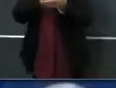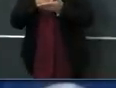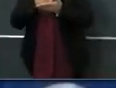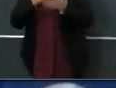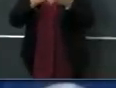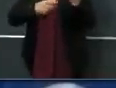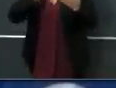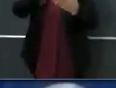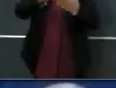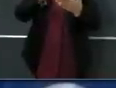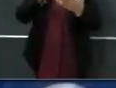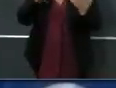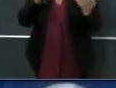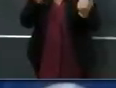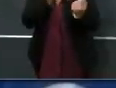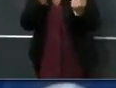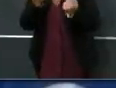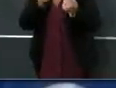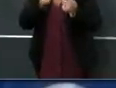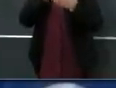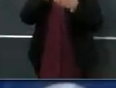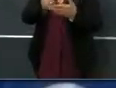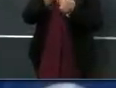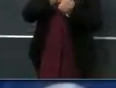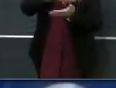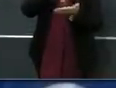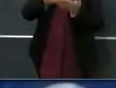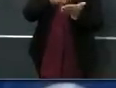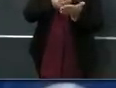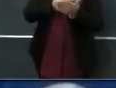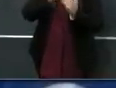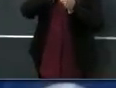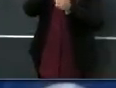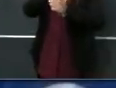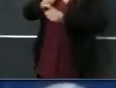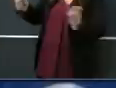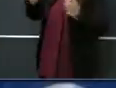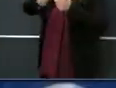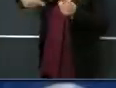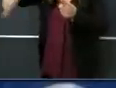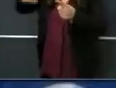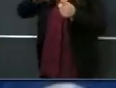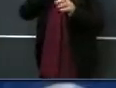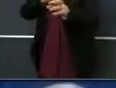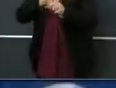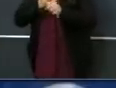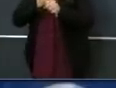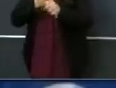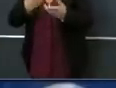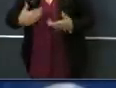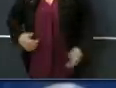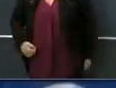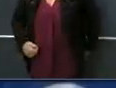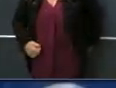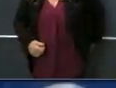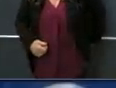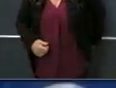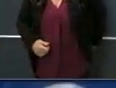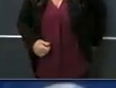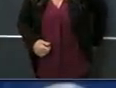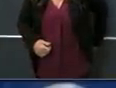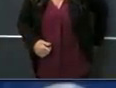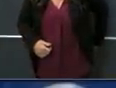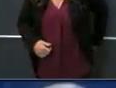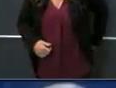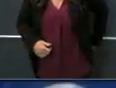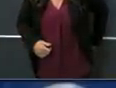which organizations are going to give up this money, how they're going to give it out, and when. So we are contracting with CBOs throughout the state